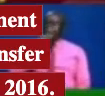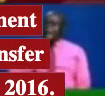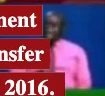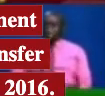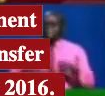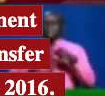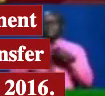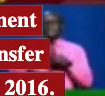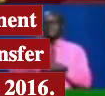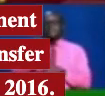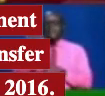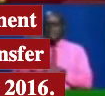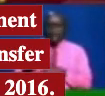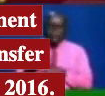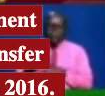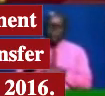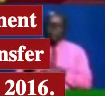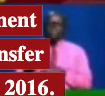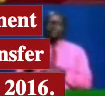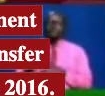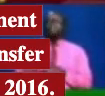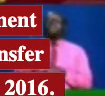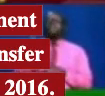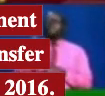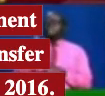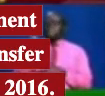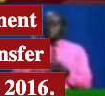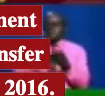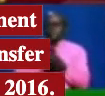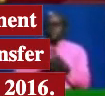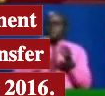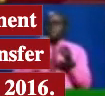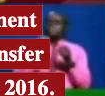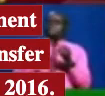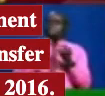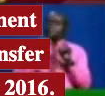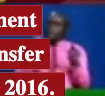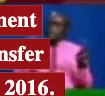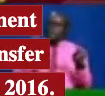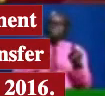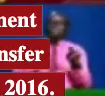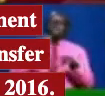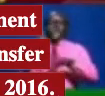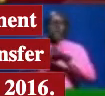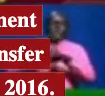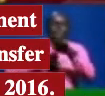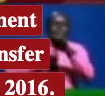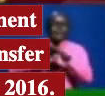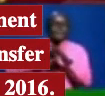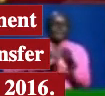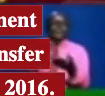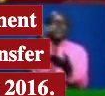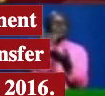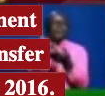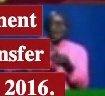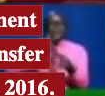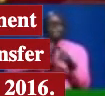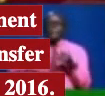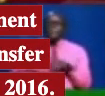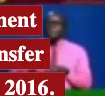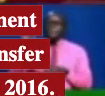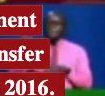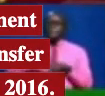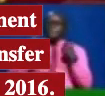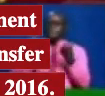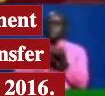they are now at the right bracket to access this cash. And yet, the Ministry of Social Protection